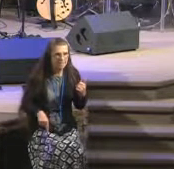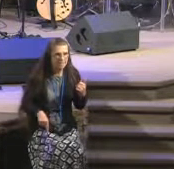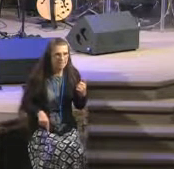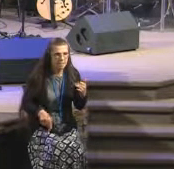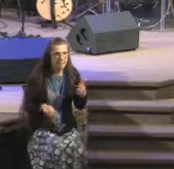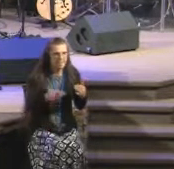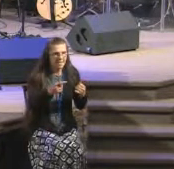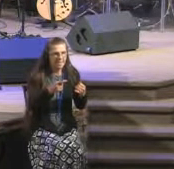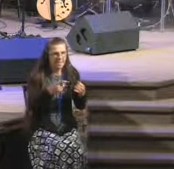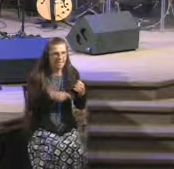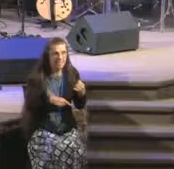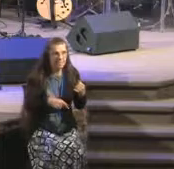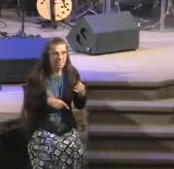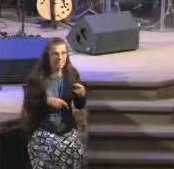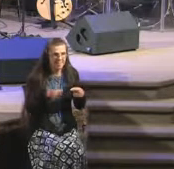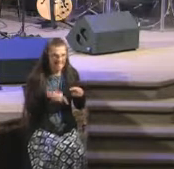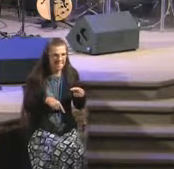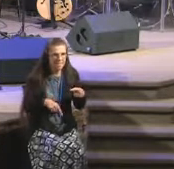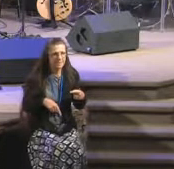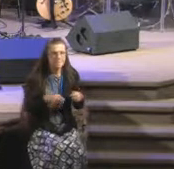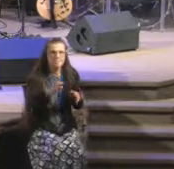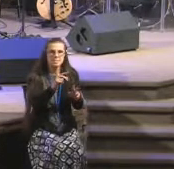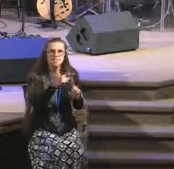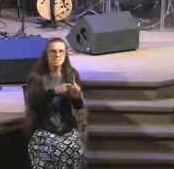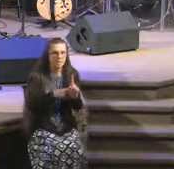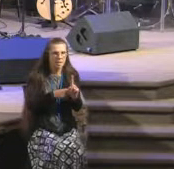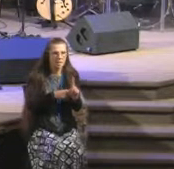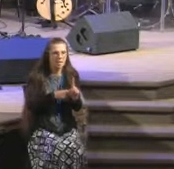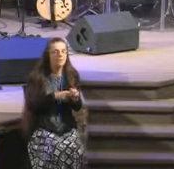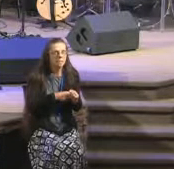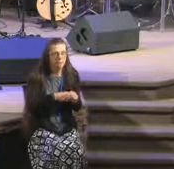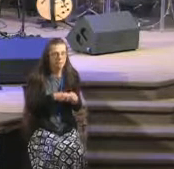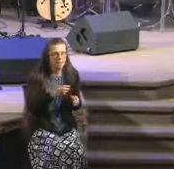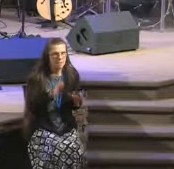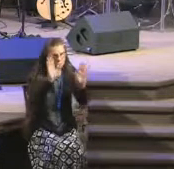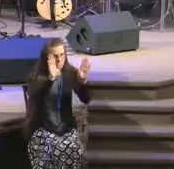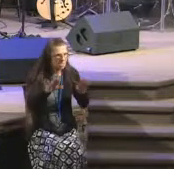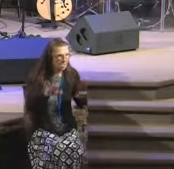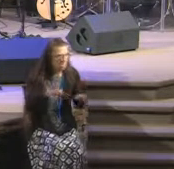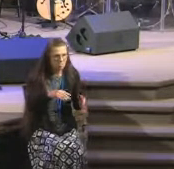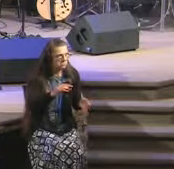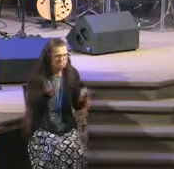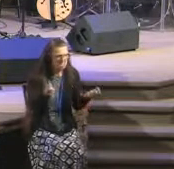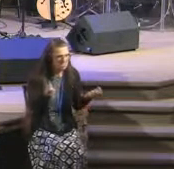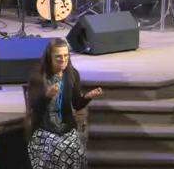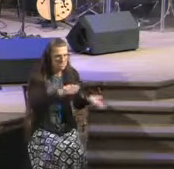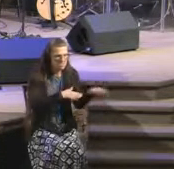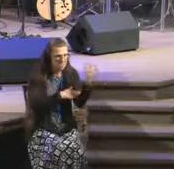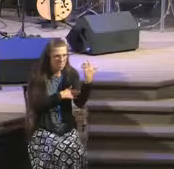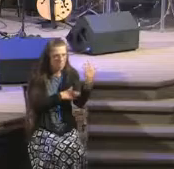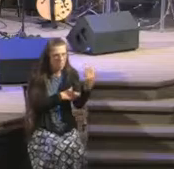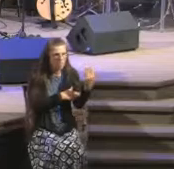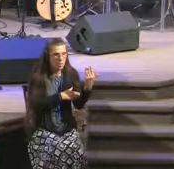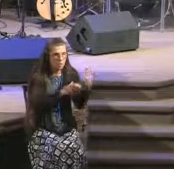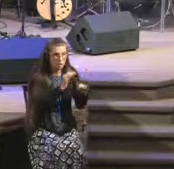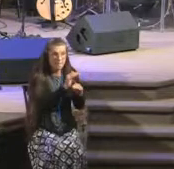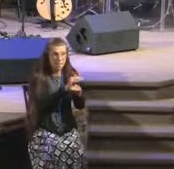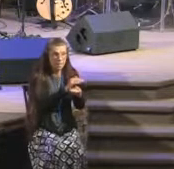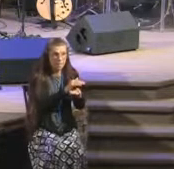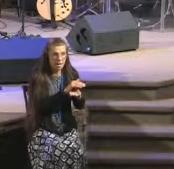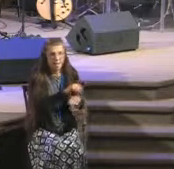Sunday of this month is our fifth Sunday, as Pastor Ed was saying. Fifth Sundays, we don't do anything. We have service that morning, and then we